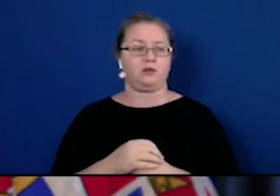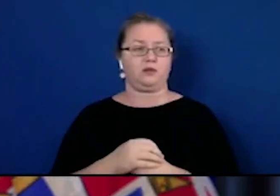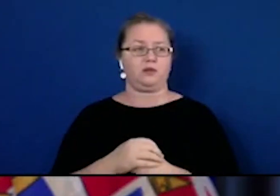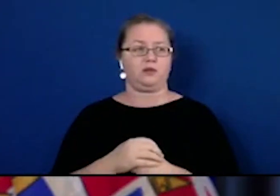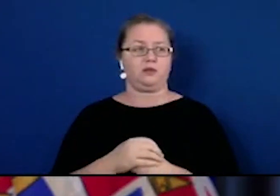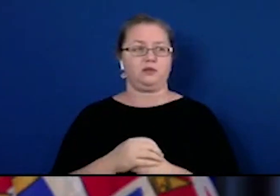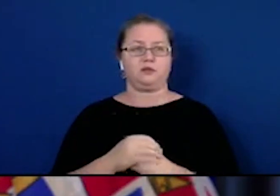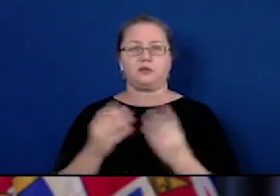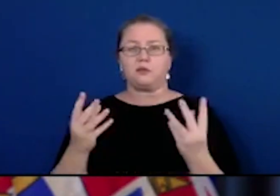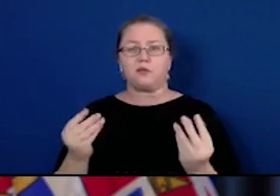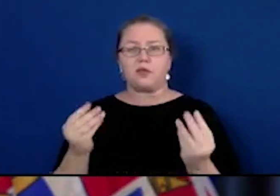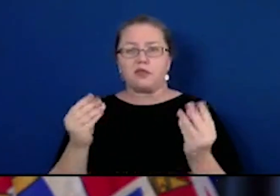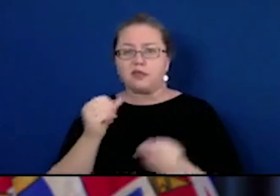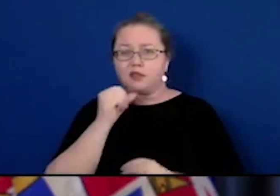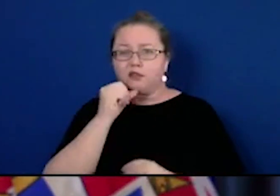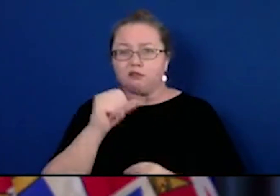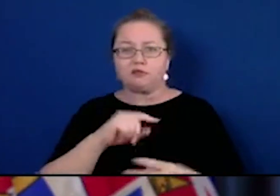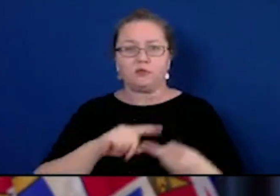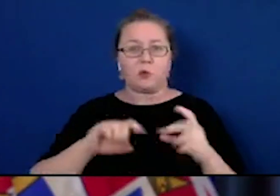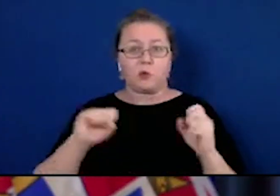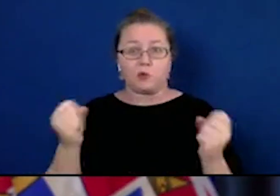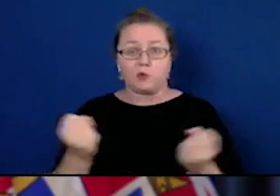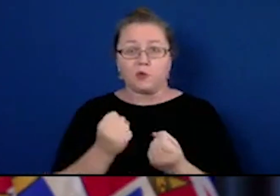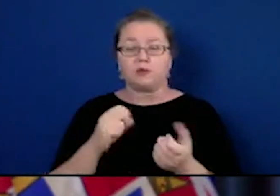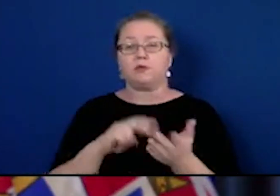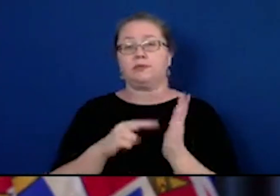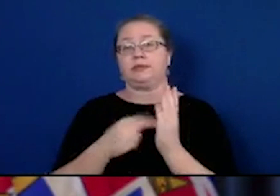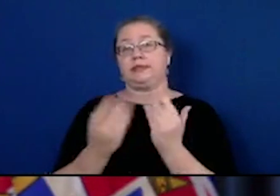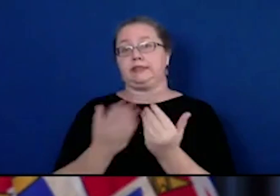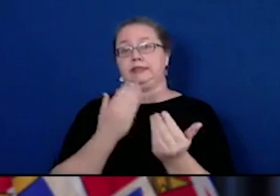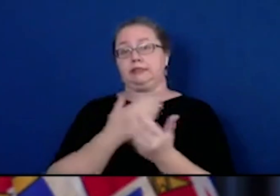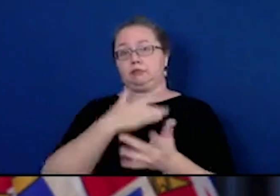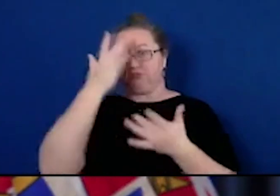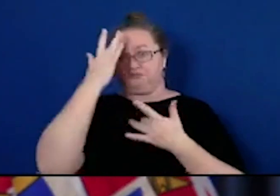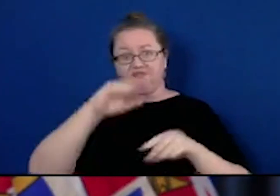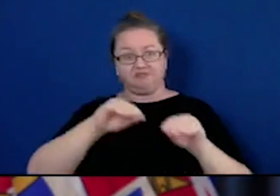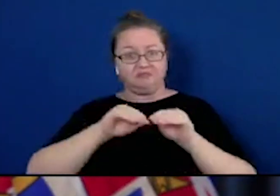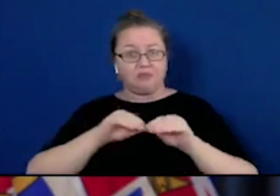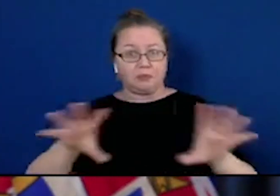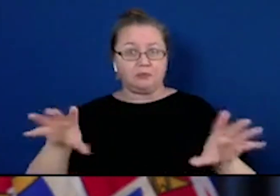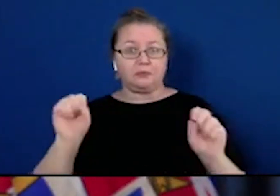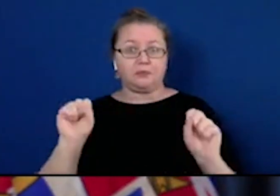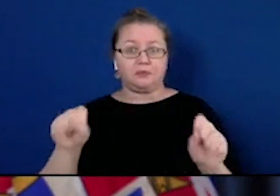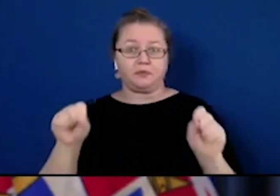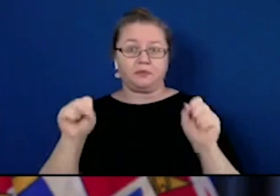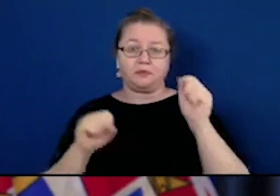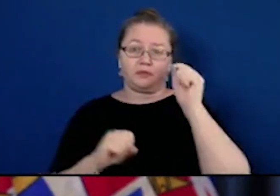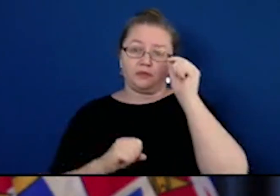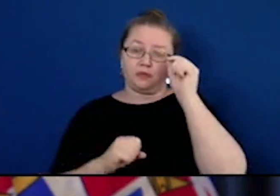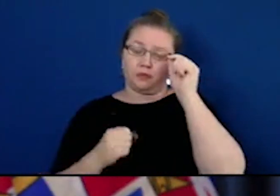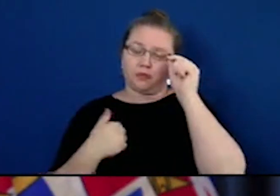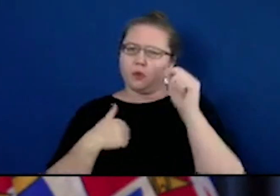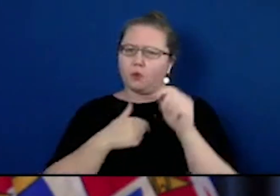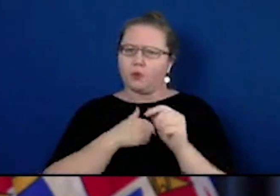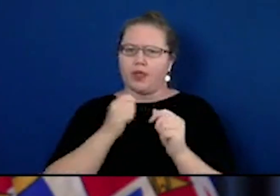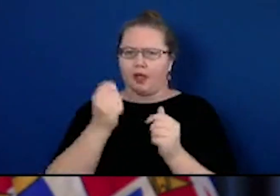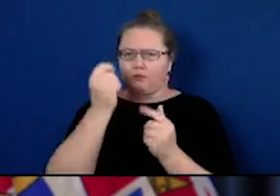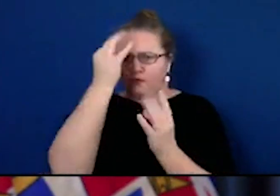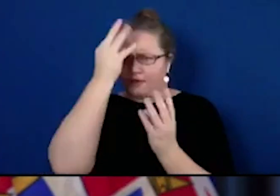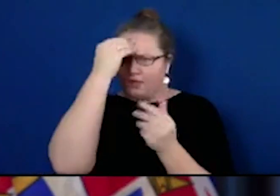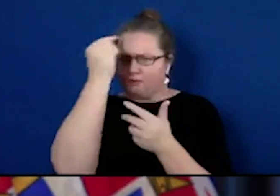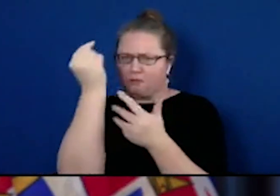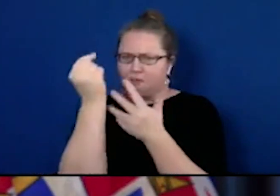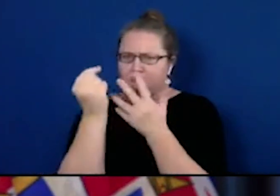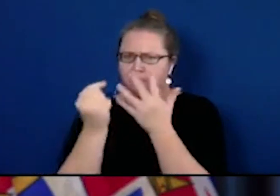in less humid conditions and colder conditions. So those are all factors that we need to take into place. And what